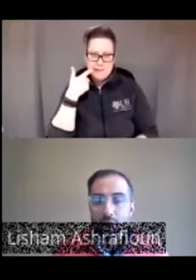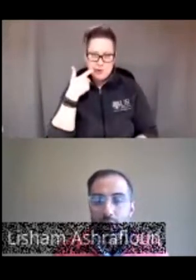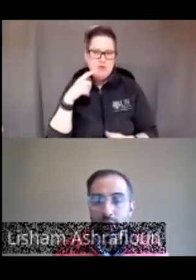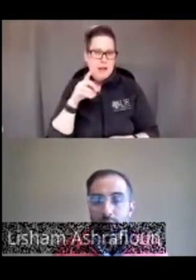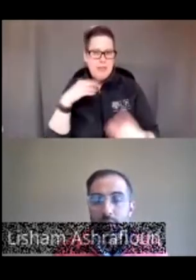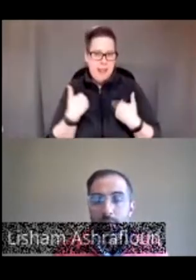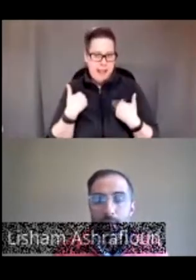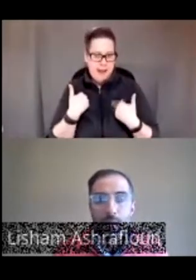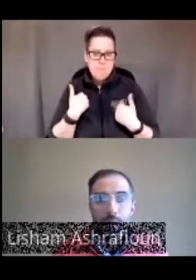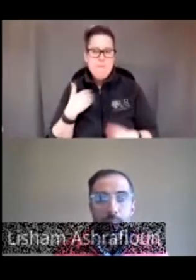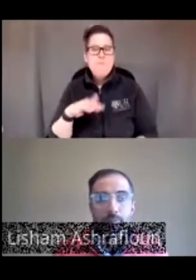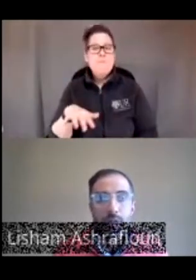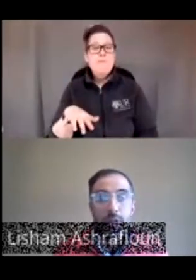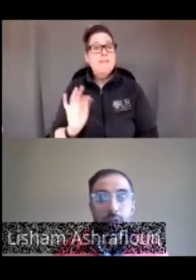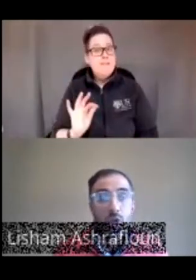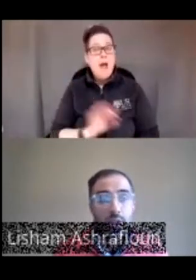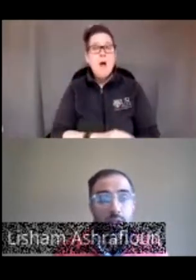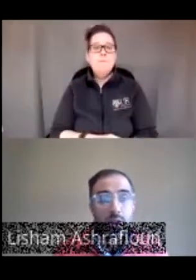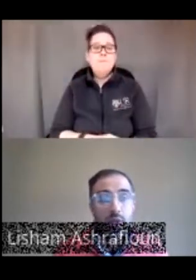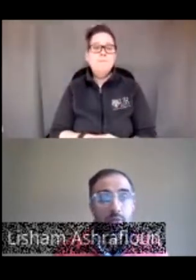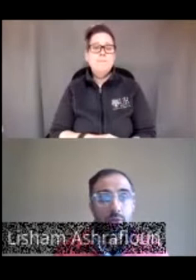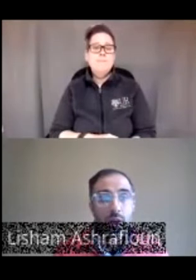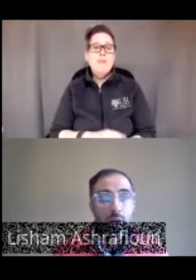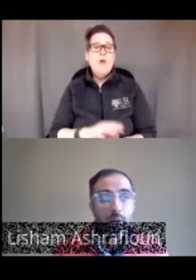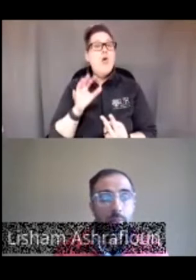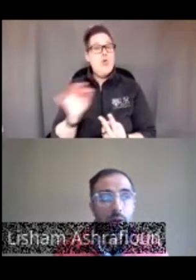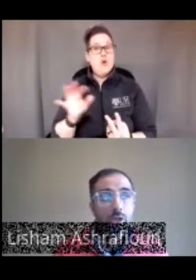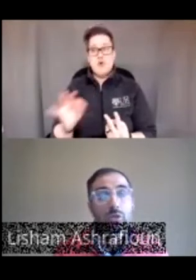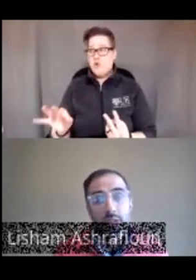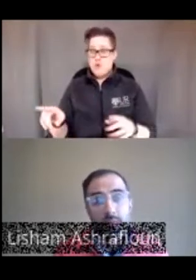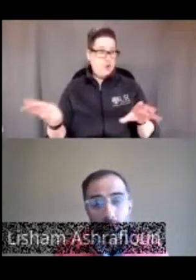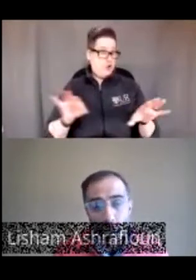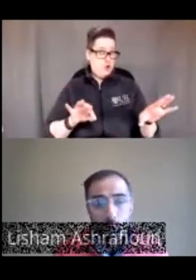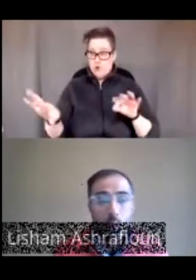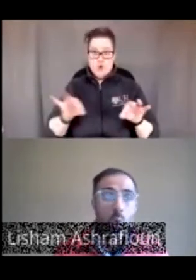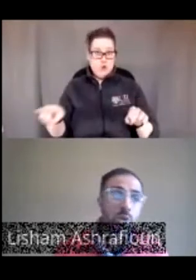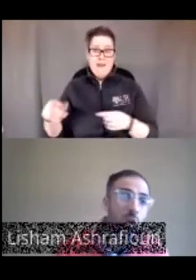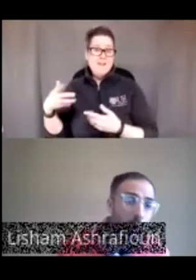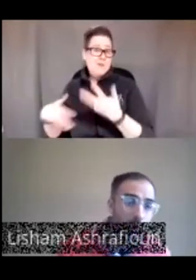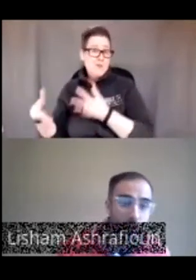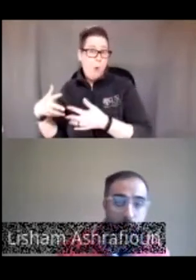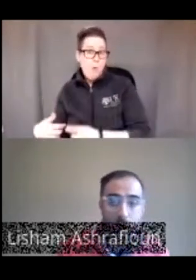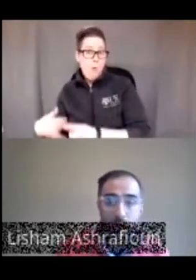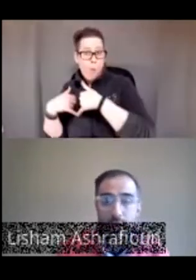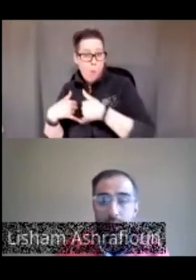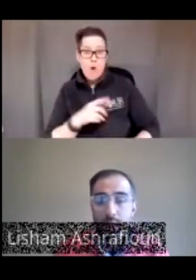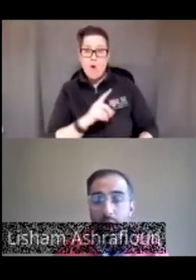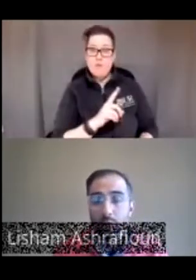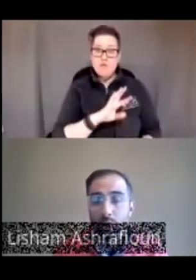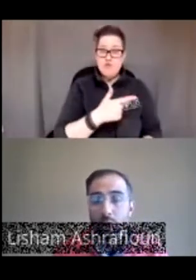this occurred, this choice of choosing social rewards over the drug